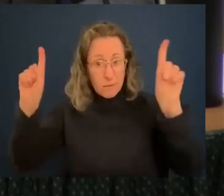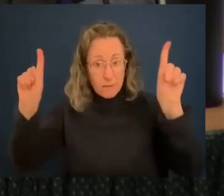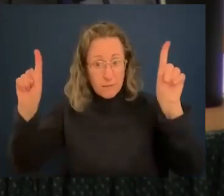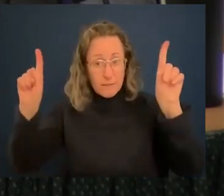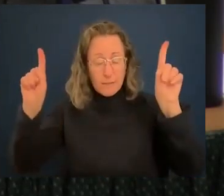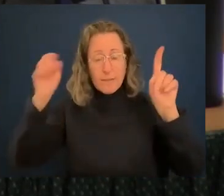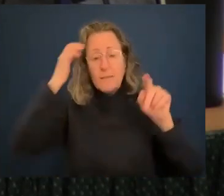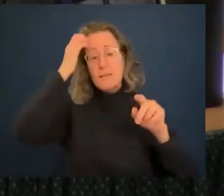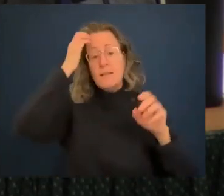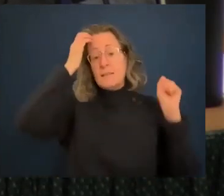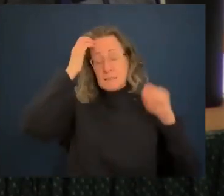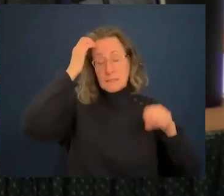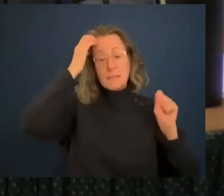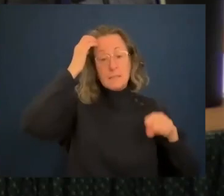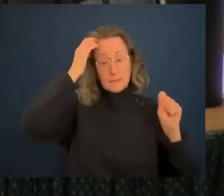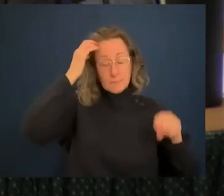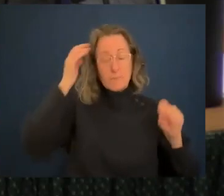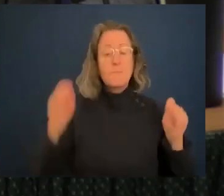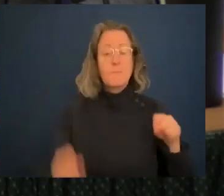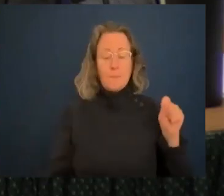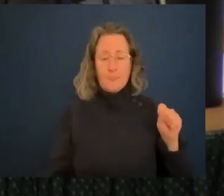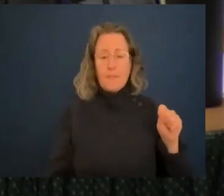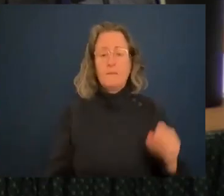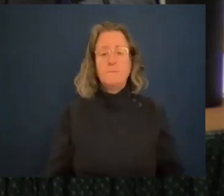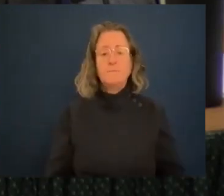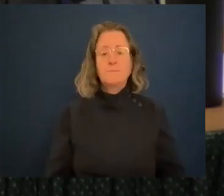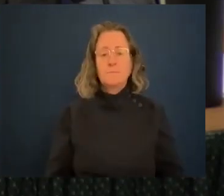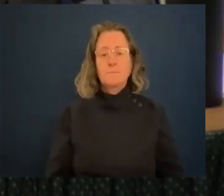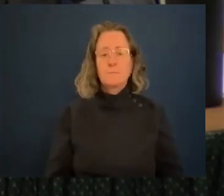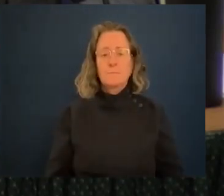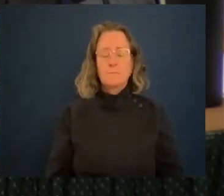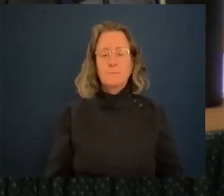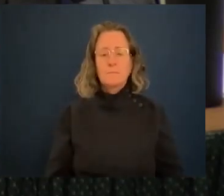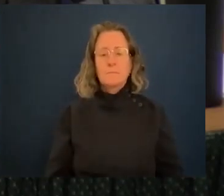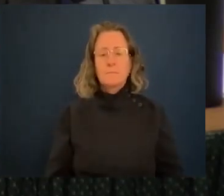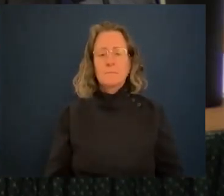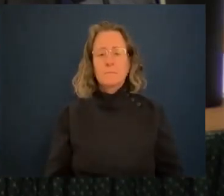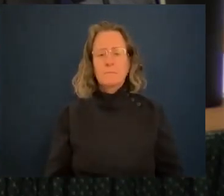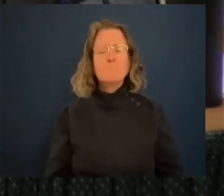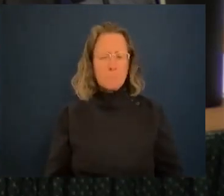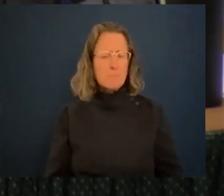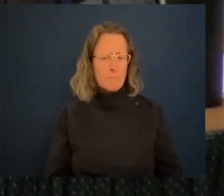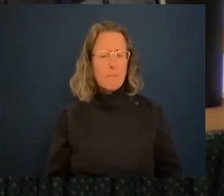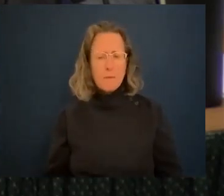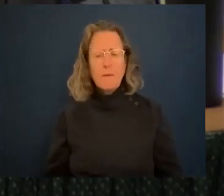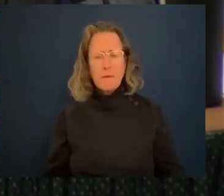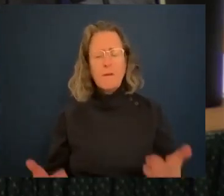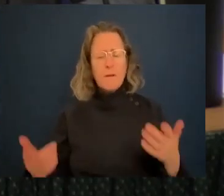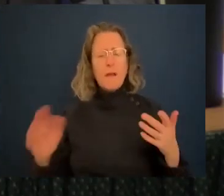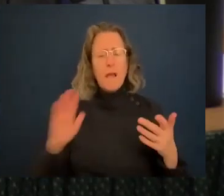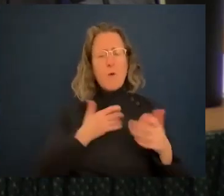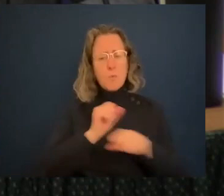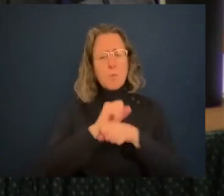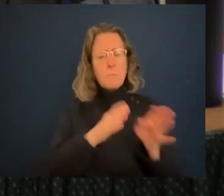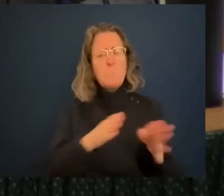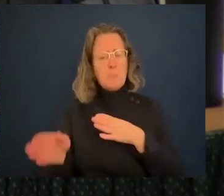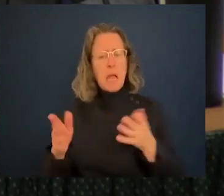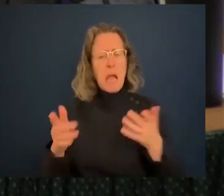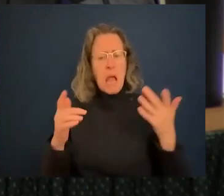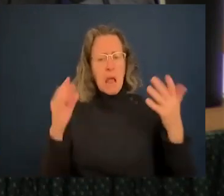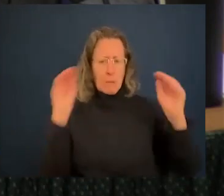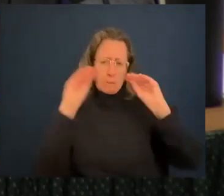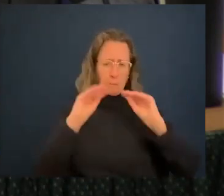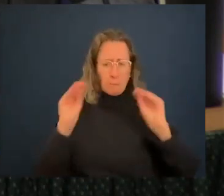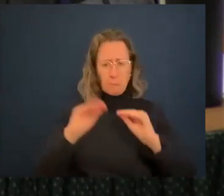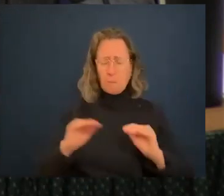yes I think that they can get they that can be uh accommodated in the work plan and we should be able to do to